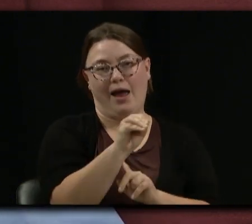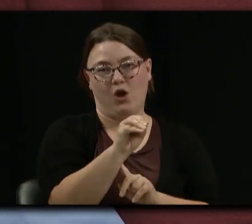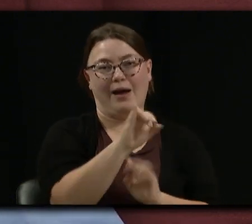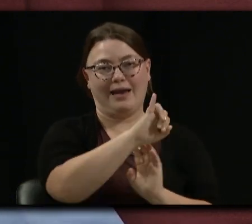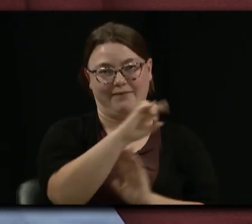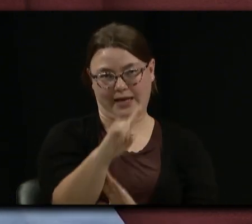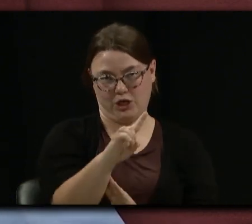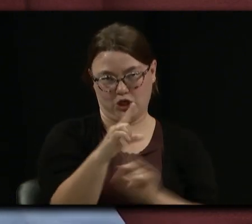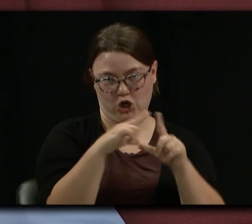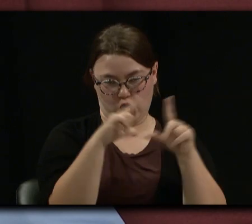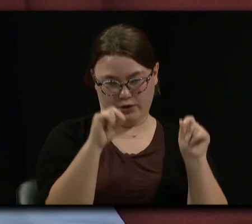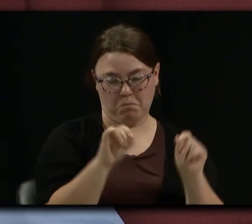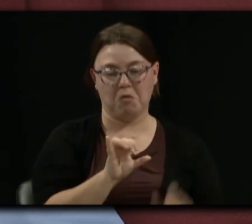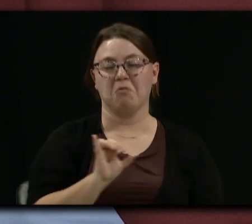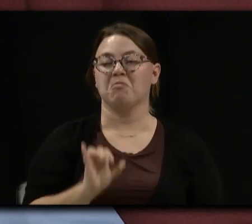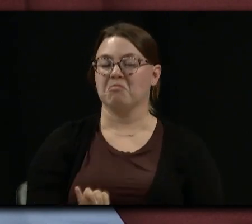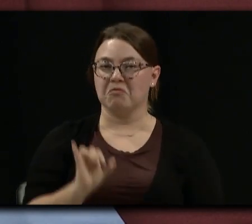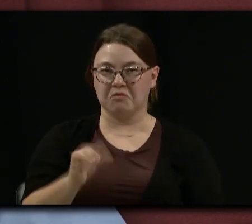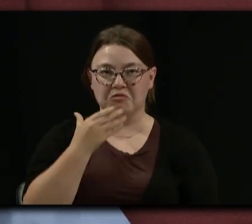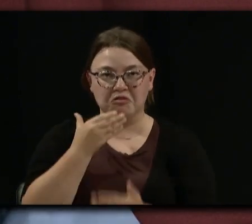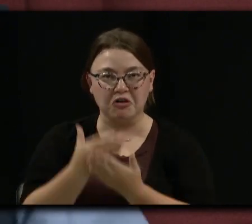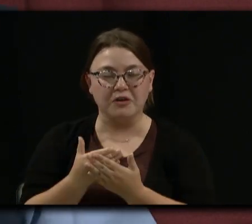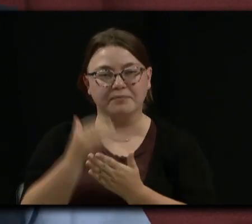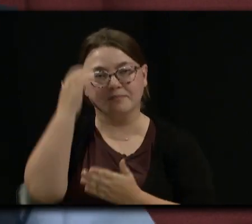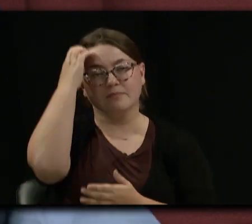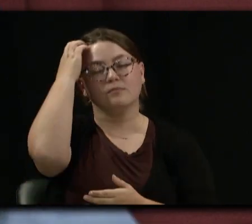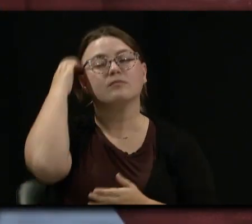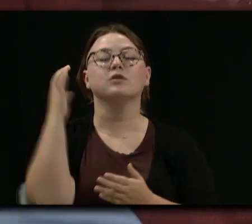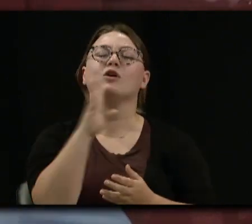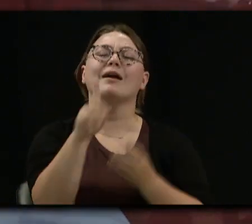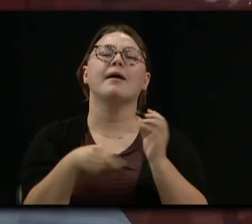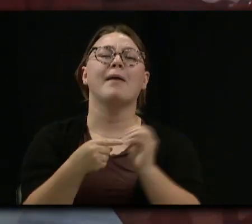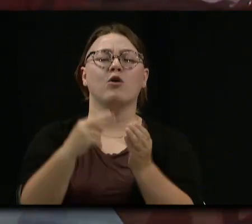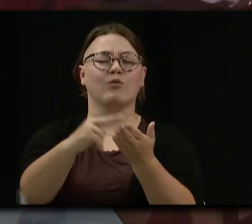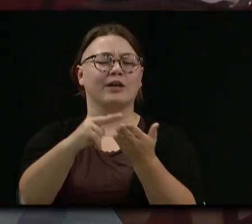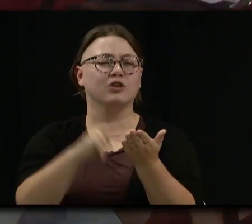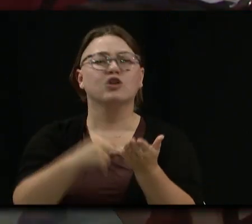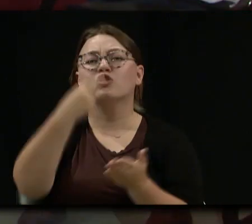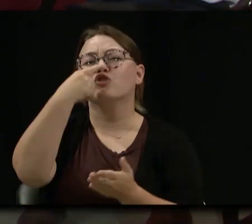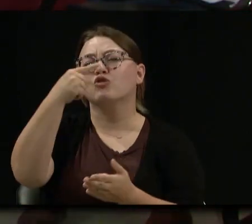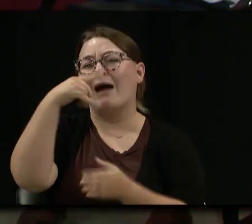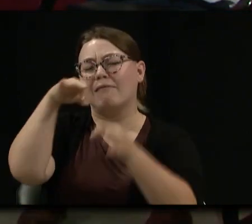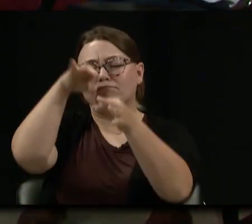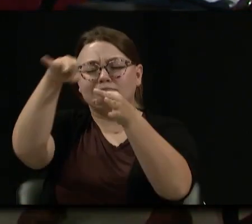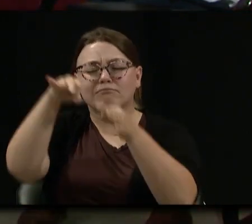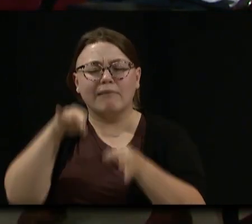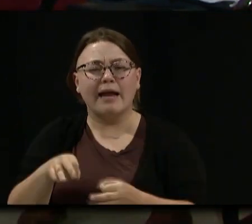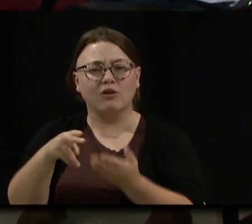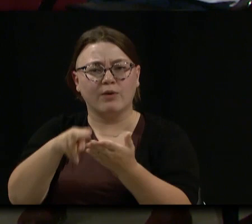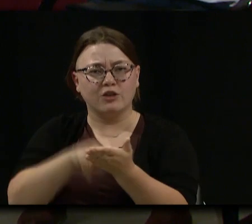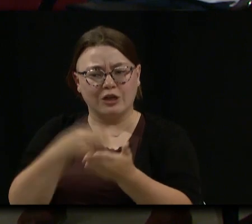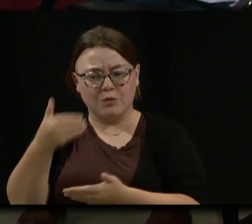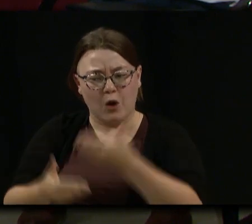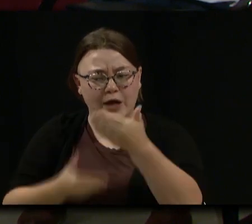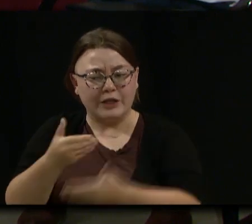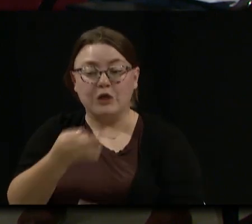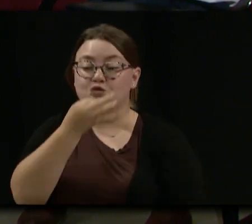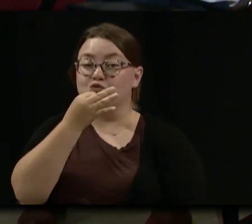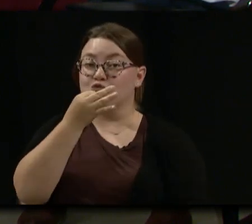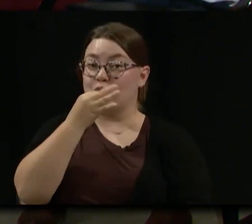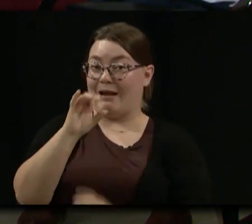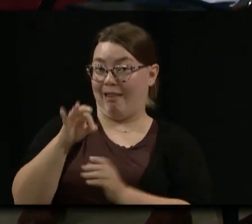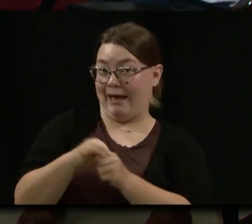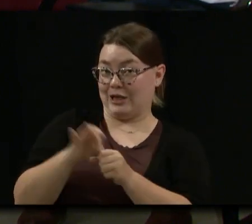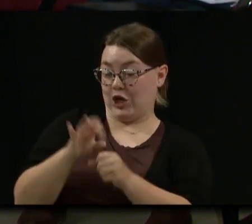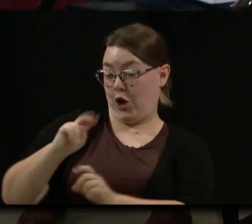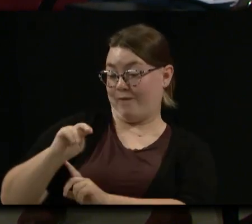from here. Yeah. Well, we're talking about registration. Why don't you remind us about the registration process? Because we have an election coming up in November.